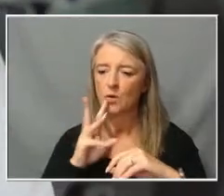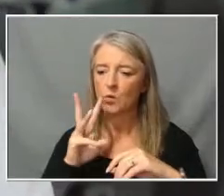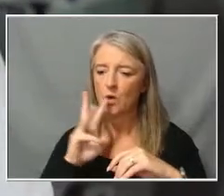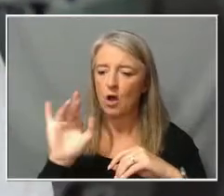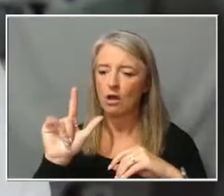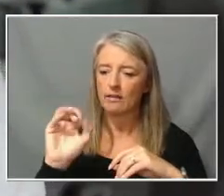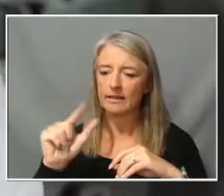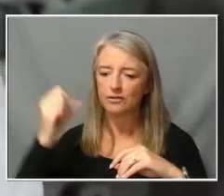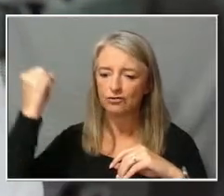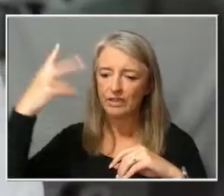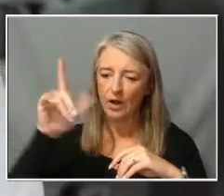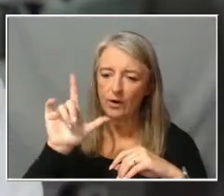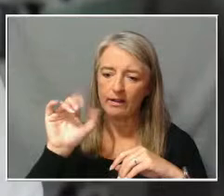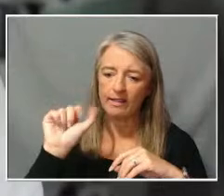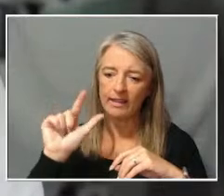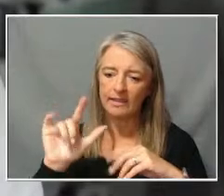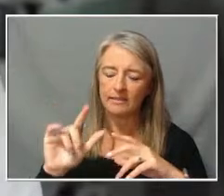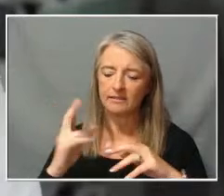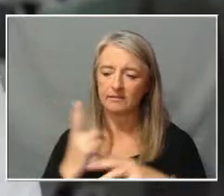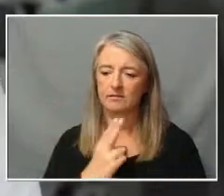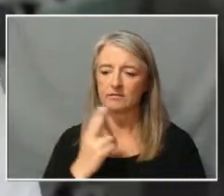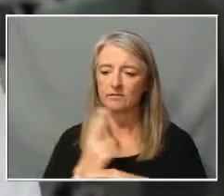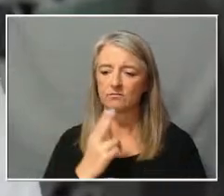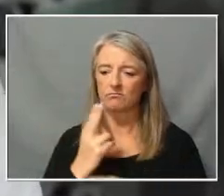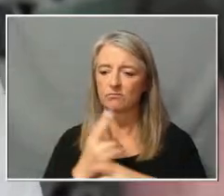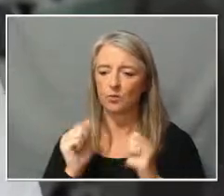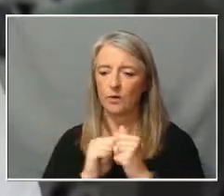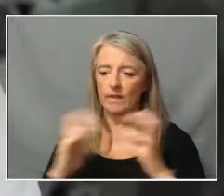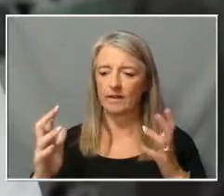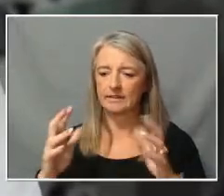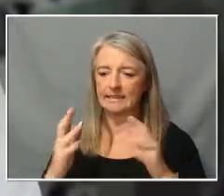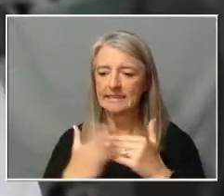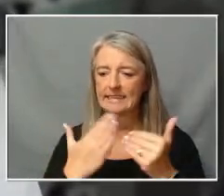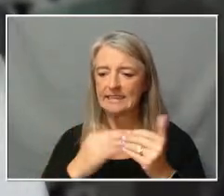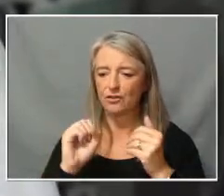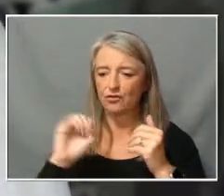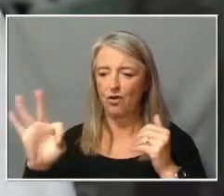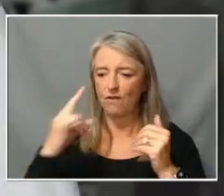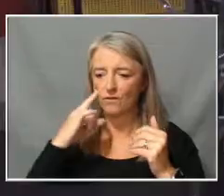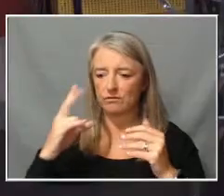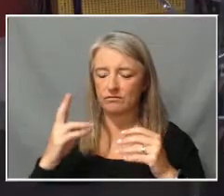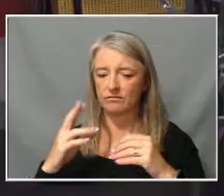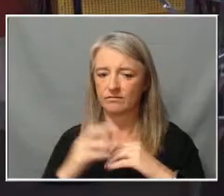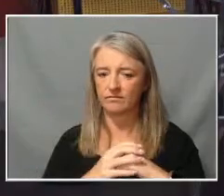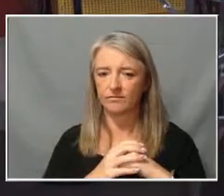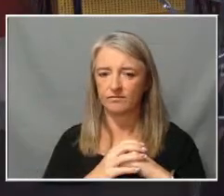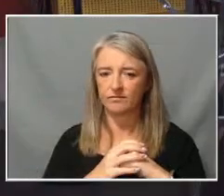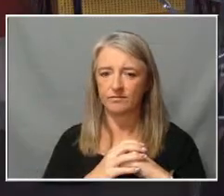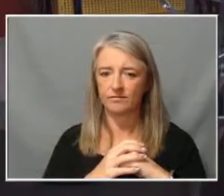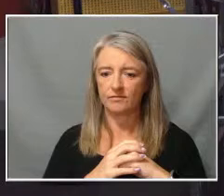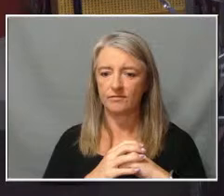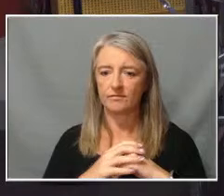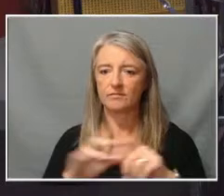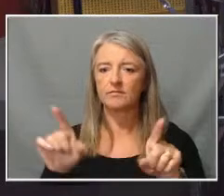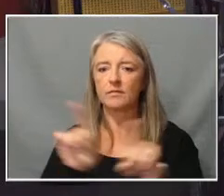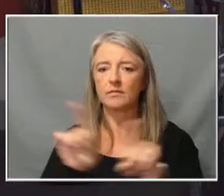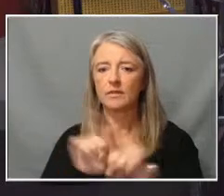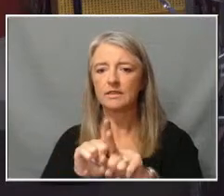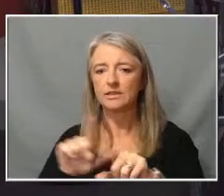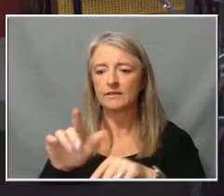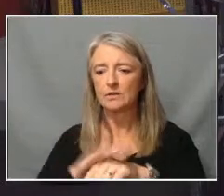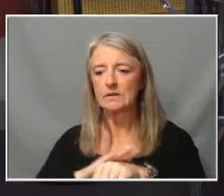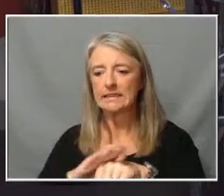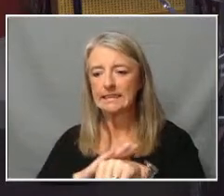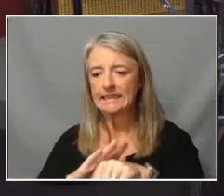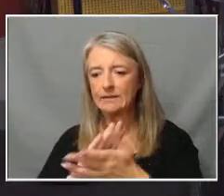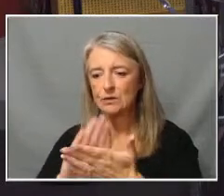and that kind of thing, but it's like, would take it, easier if I just take it off and do it. Do your thing. Plus, he's got to clean his leg. Yeah, exactly. Also that. You got to get Yes. into